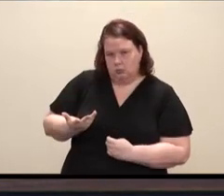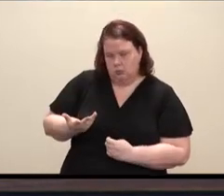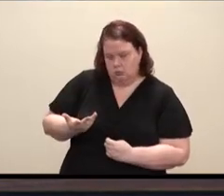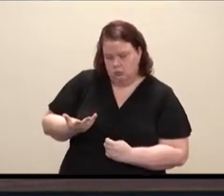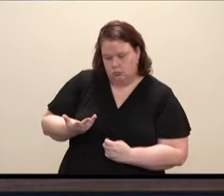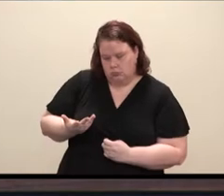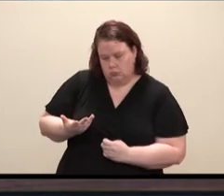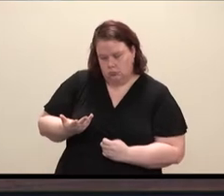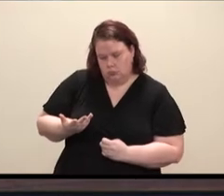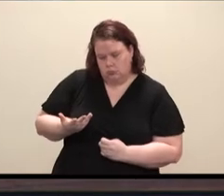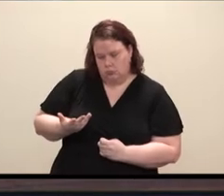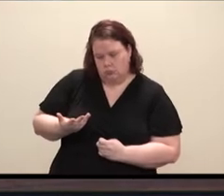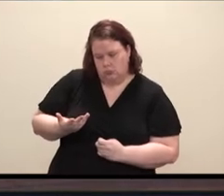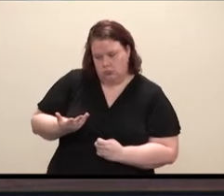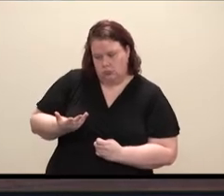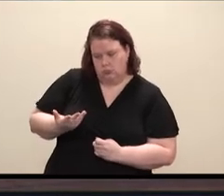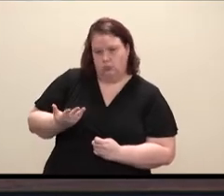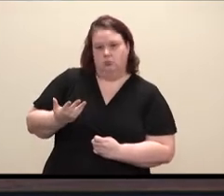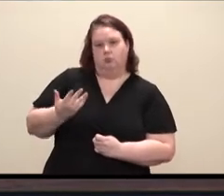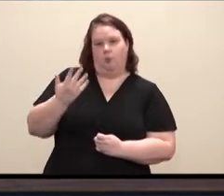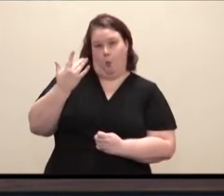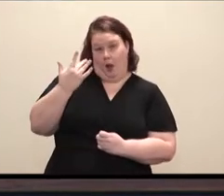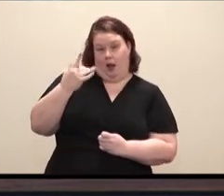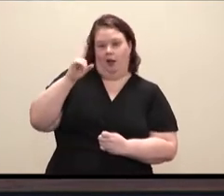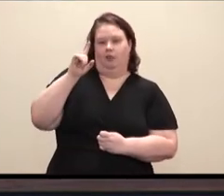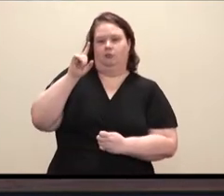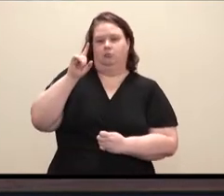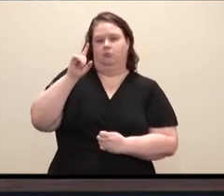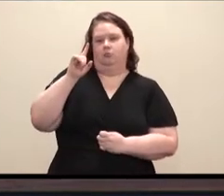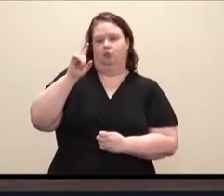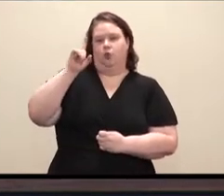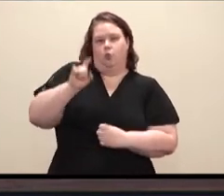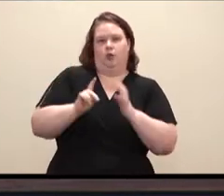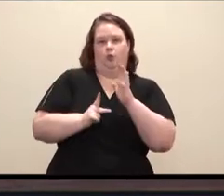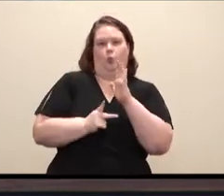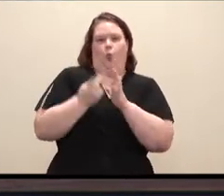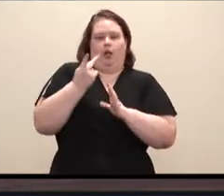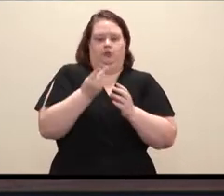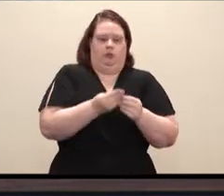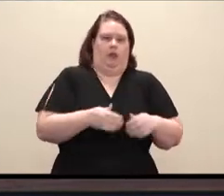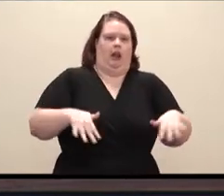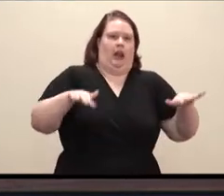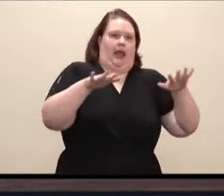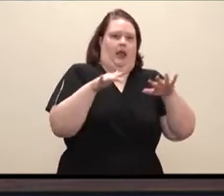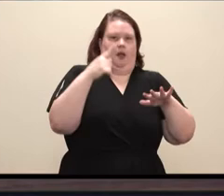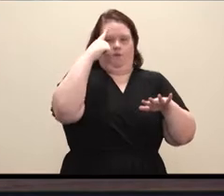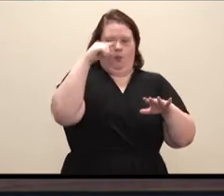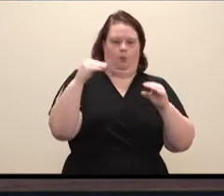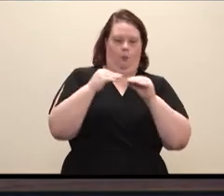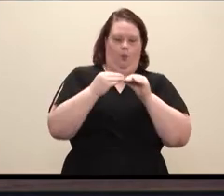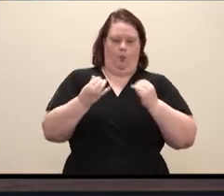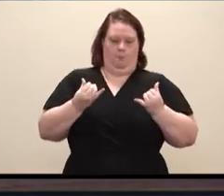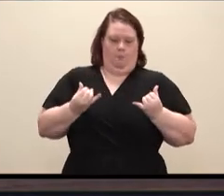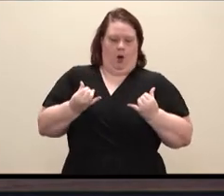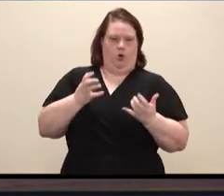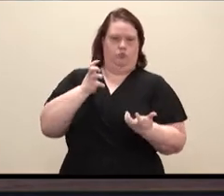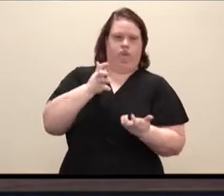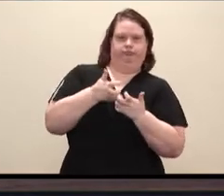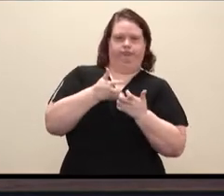at informing more people, is that it's just because you need twice the land that you need to build a modern site on because of,